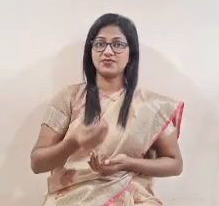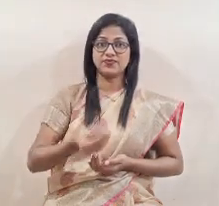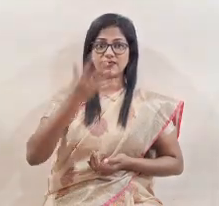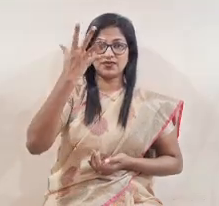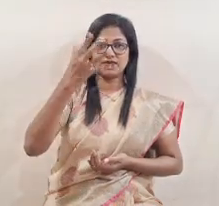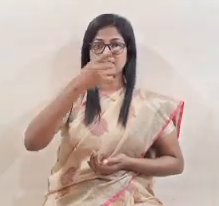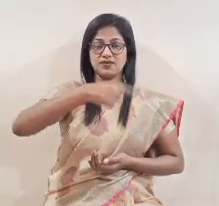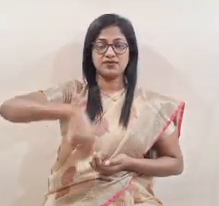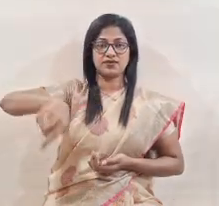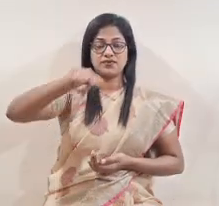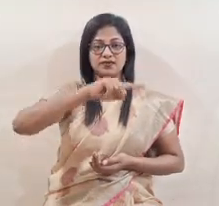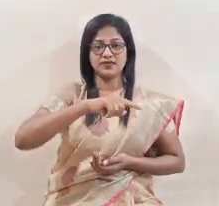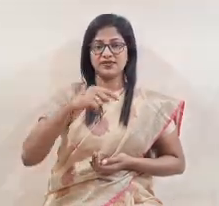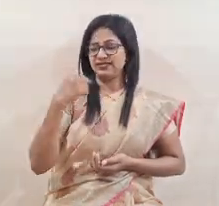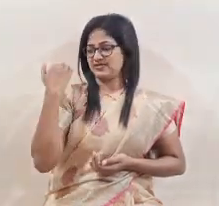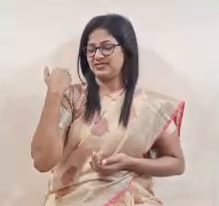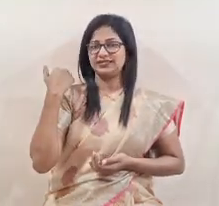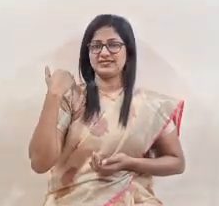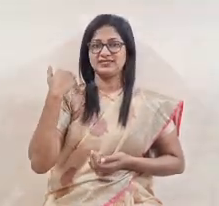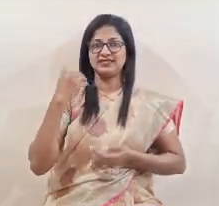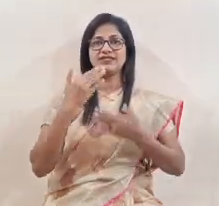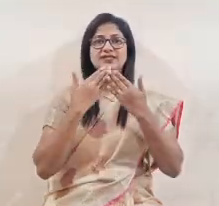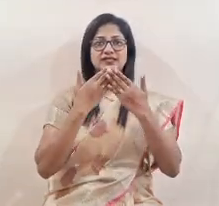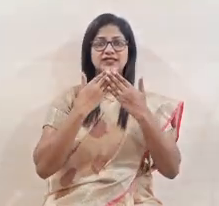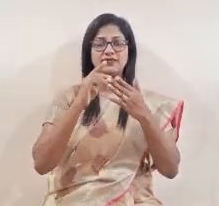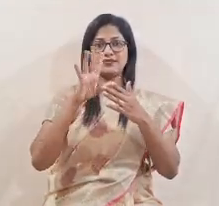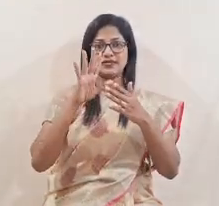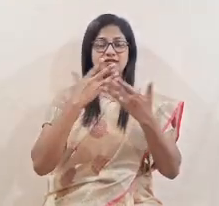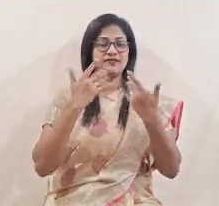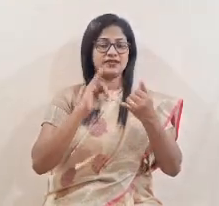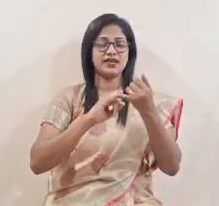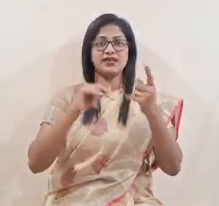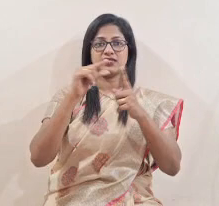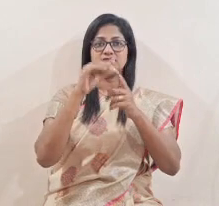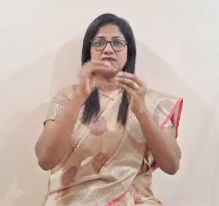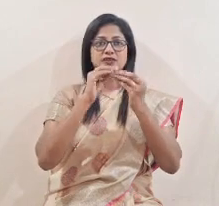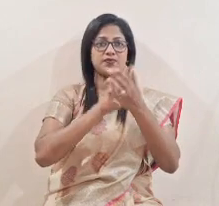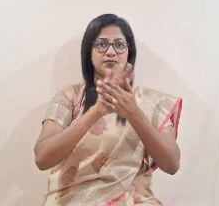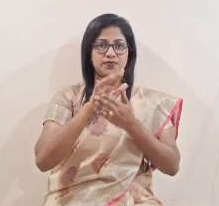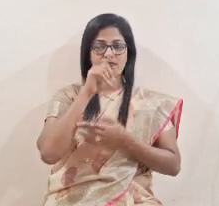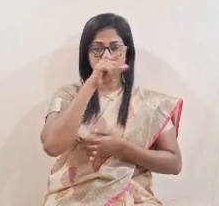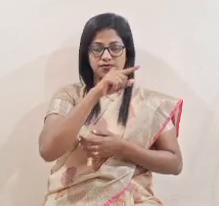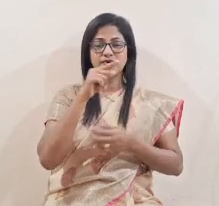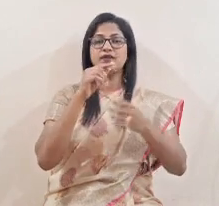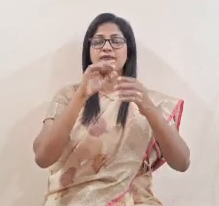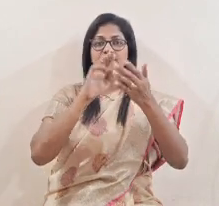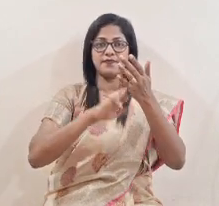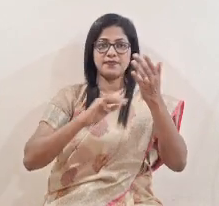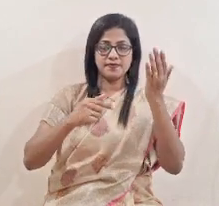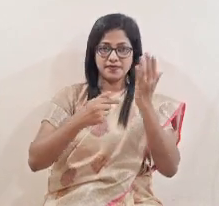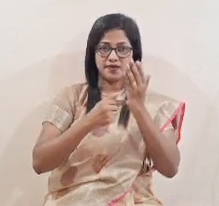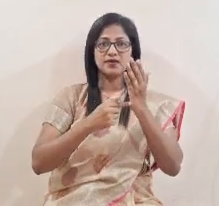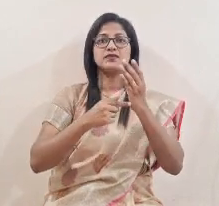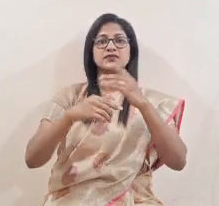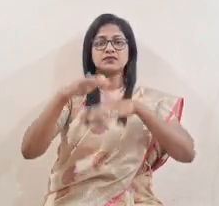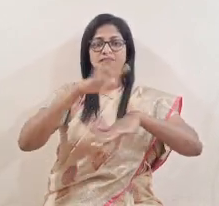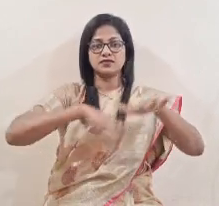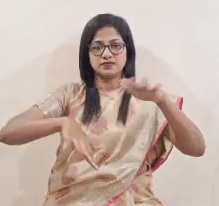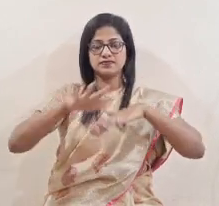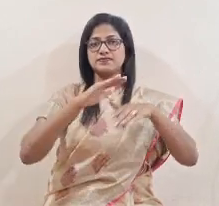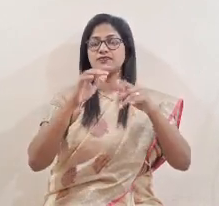Good morning, all. I just recently graduated from SP Bhopal and I completed my master's in transportation planning and logistics